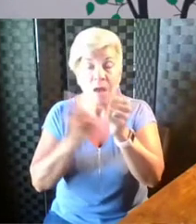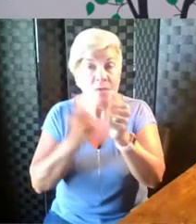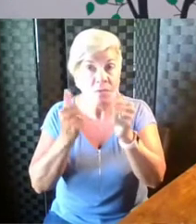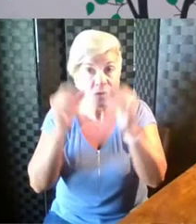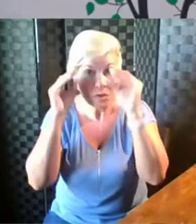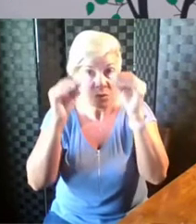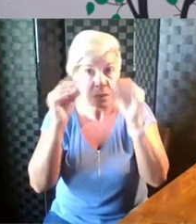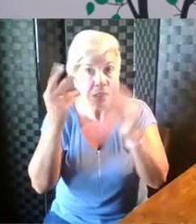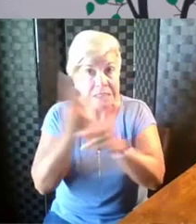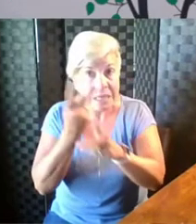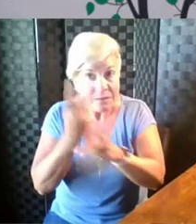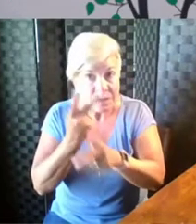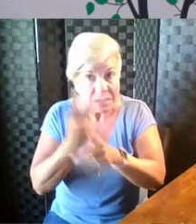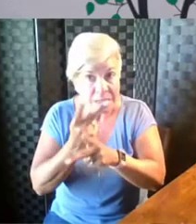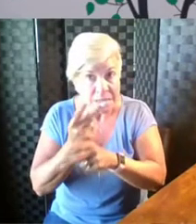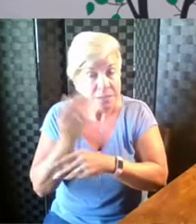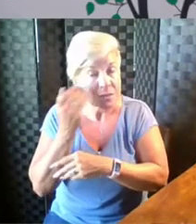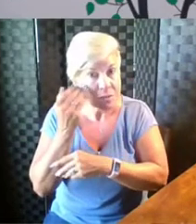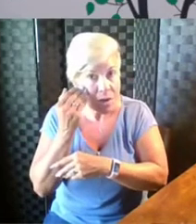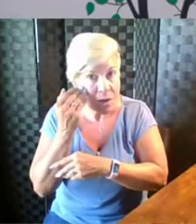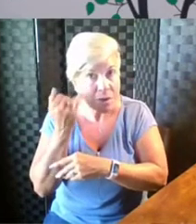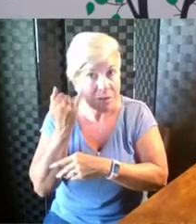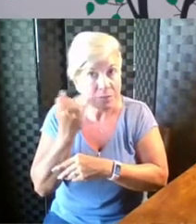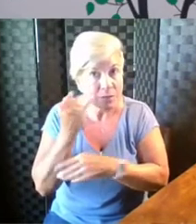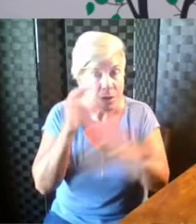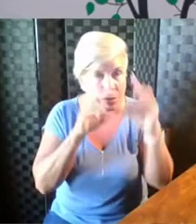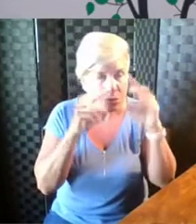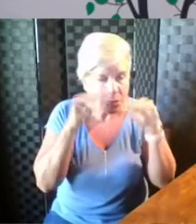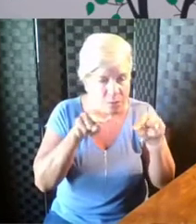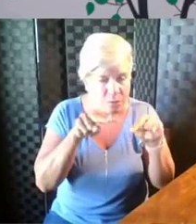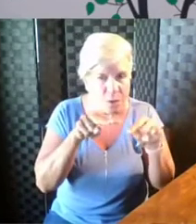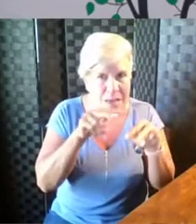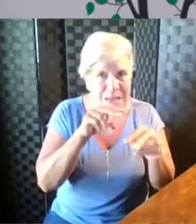very carefully to know if you're looking for a